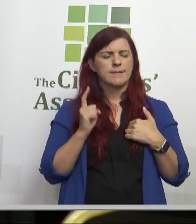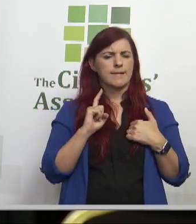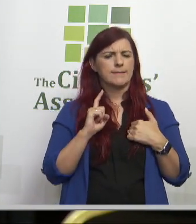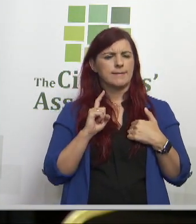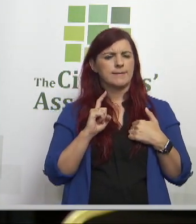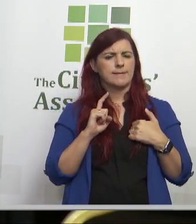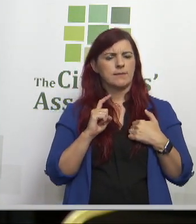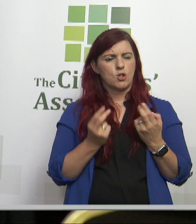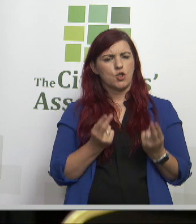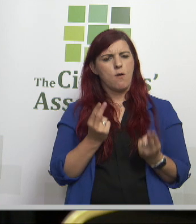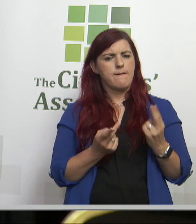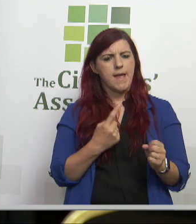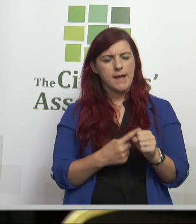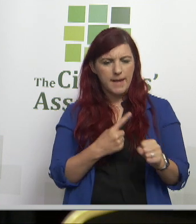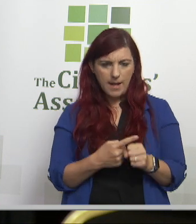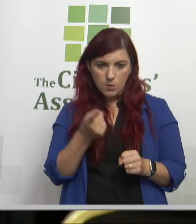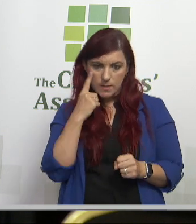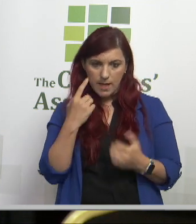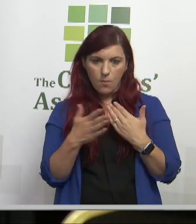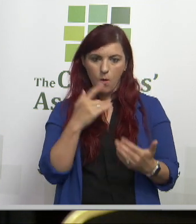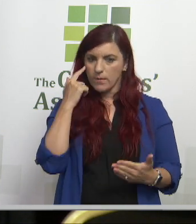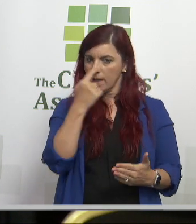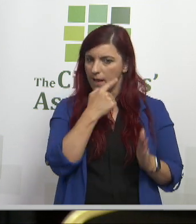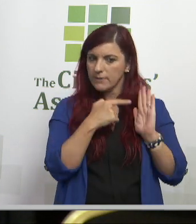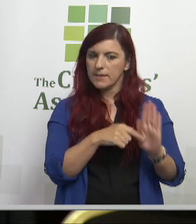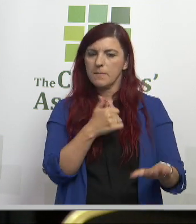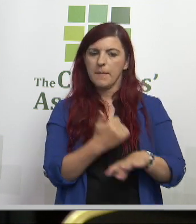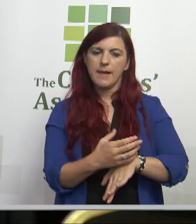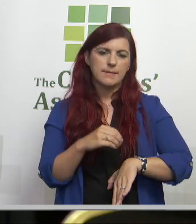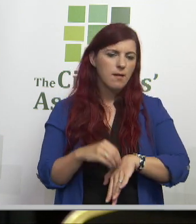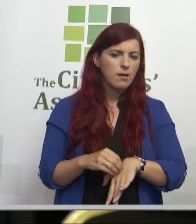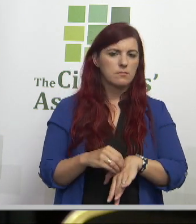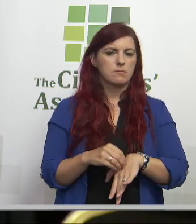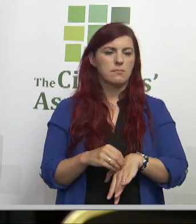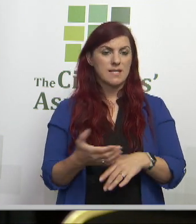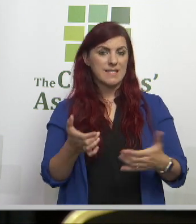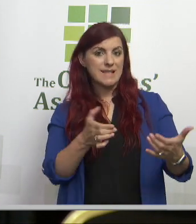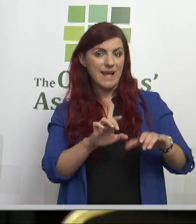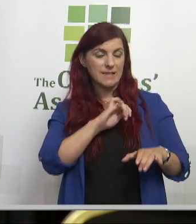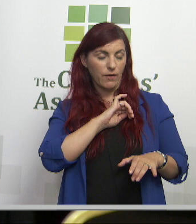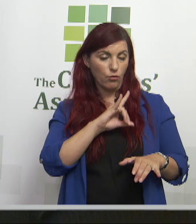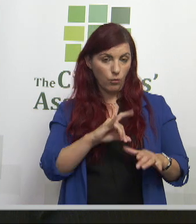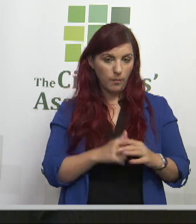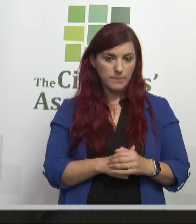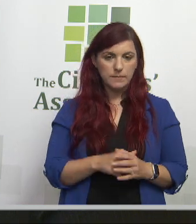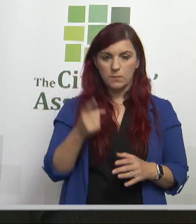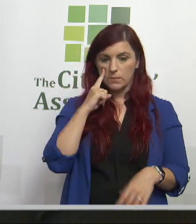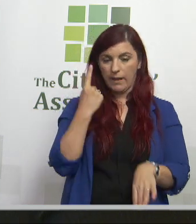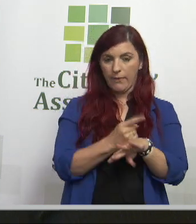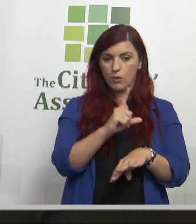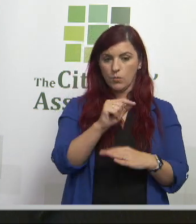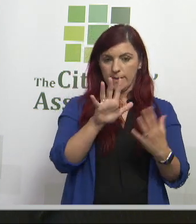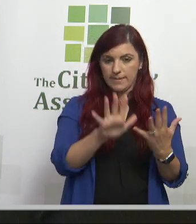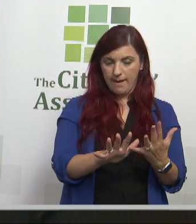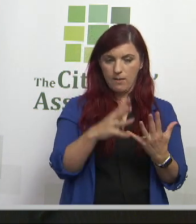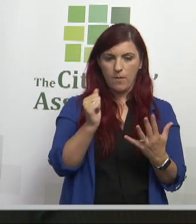the anecdotal evidence based on any kind of real scientific truth? So you can see that in 2010, we